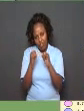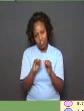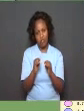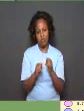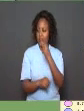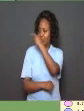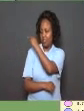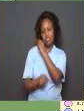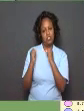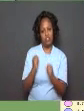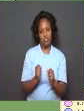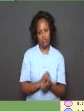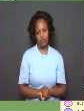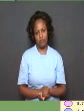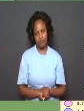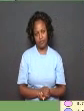on the screen.